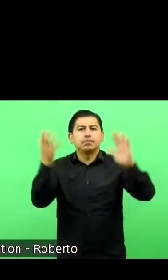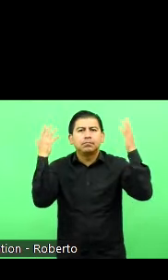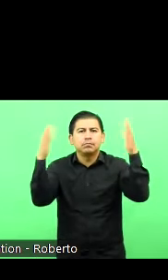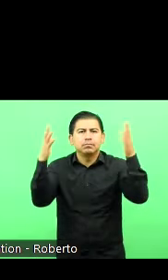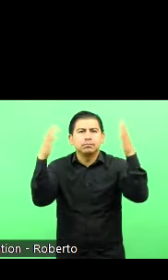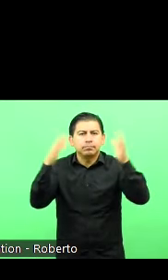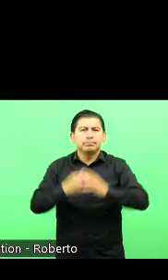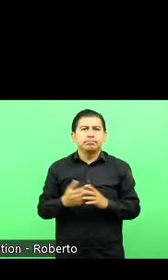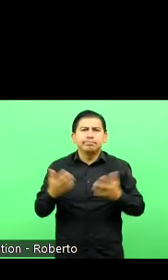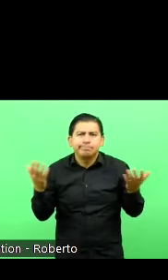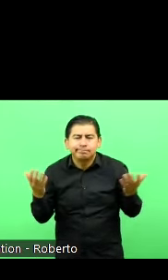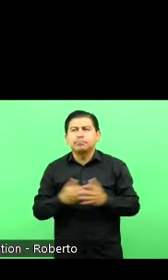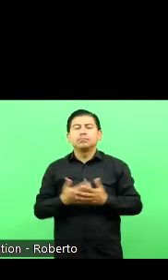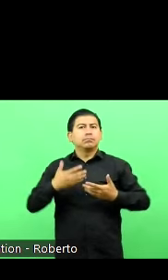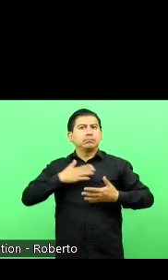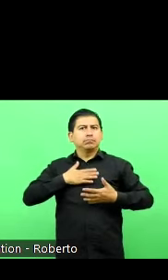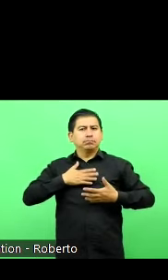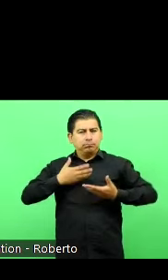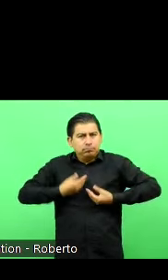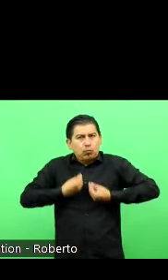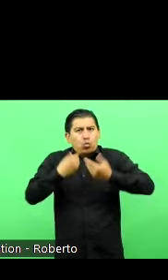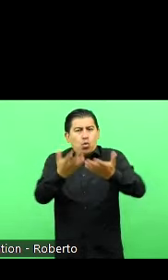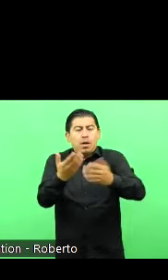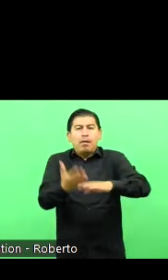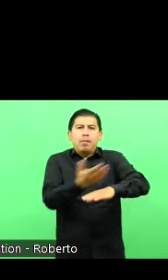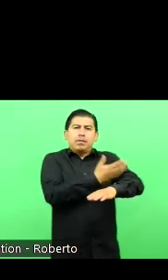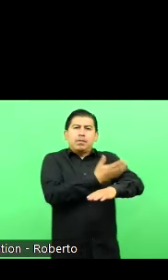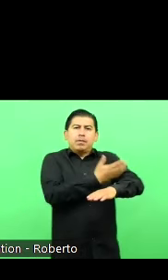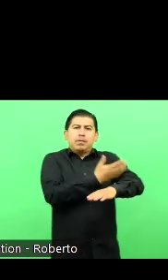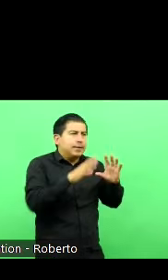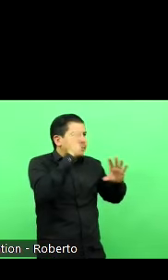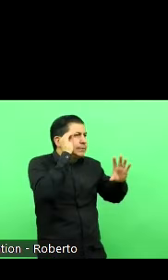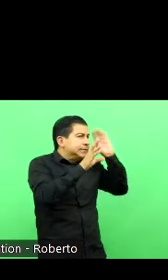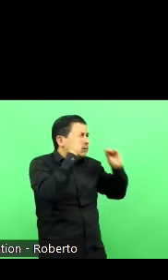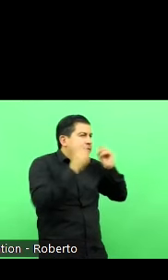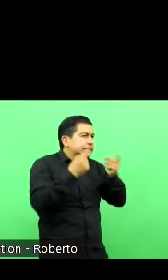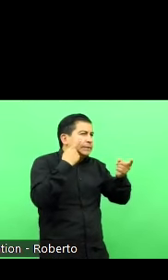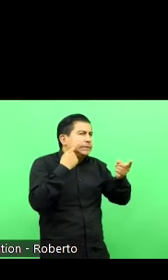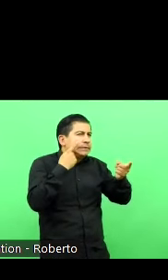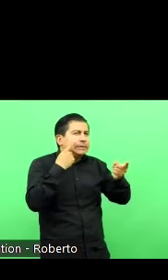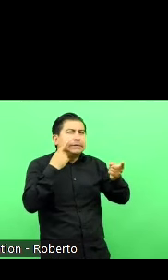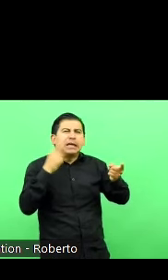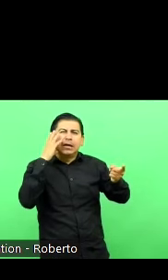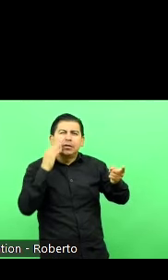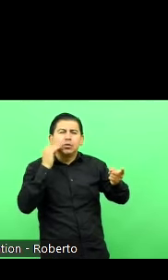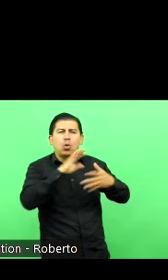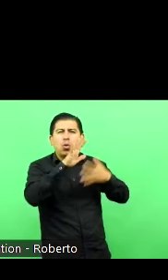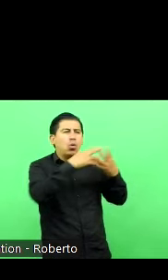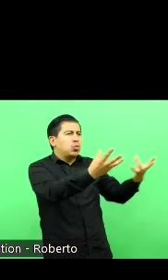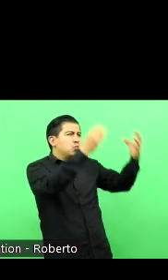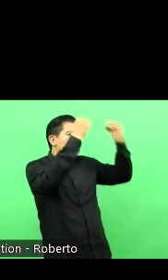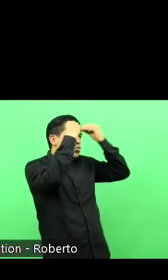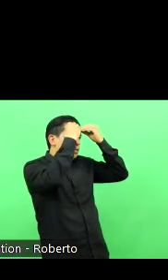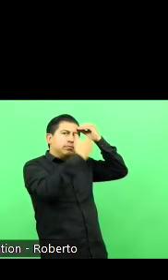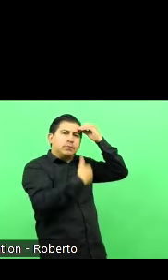practices that you can build on and tailor to your unique situations. And